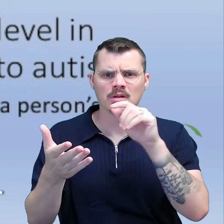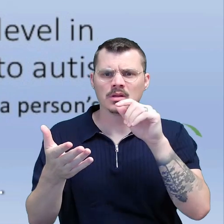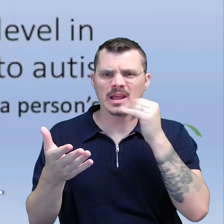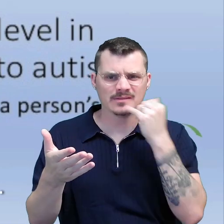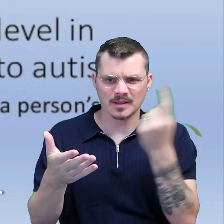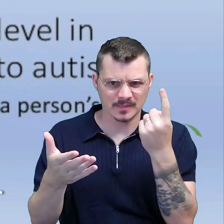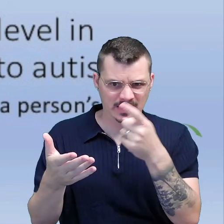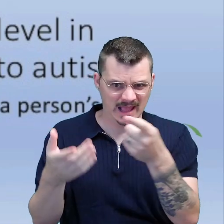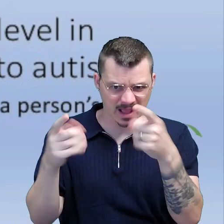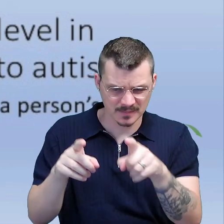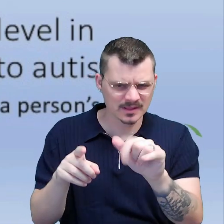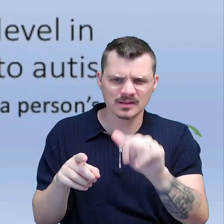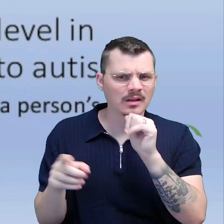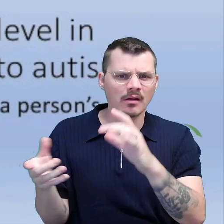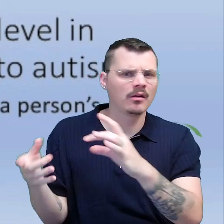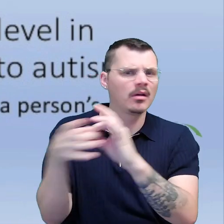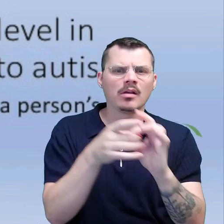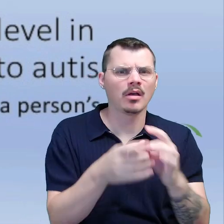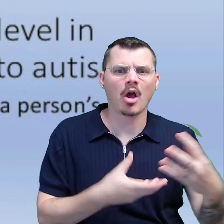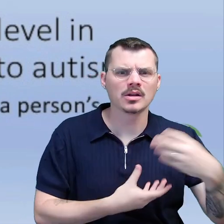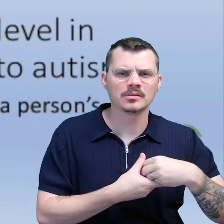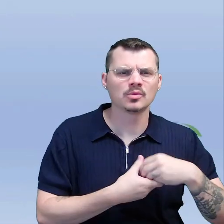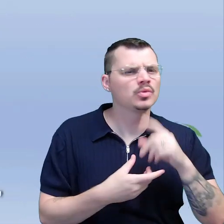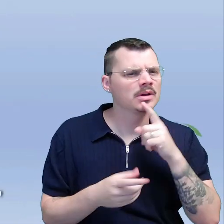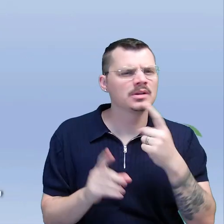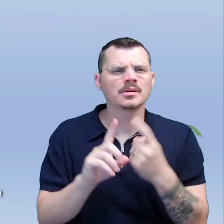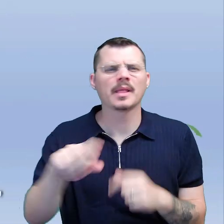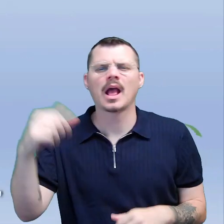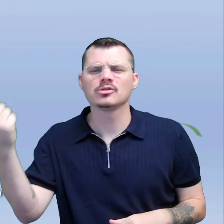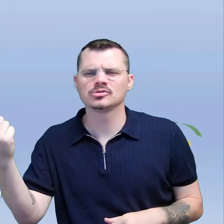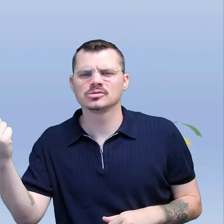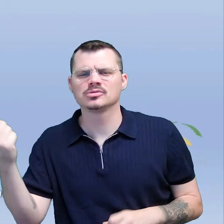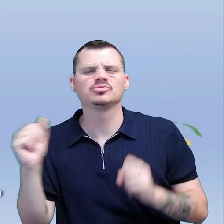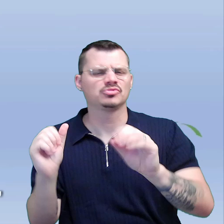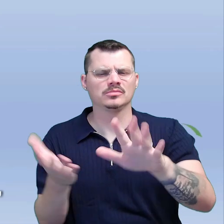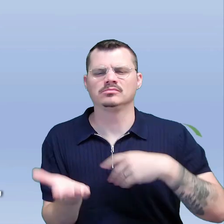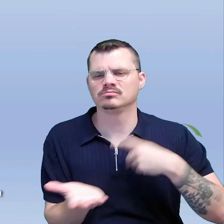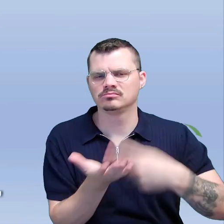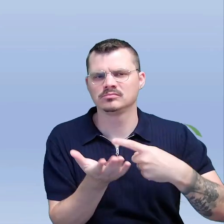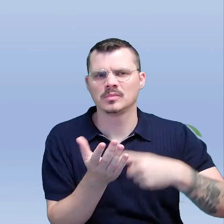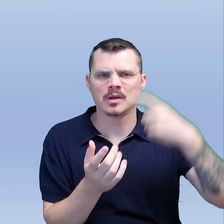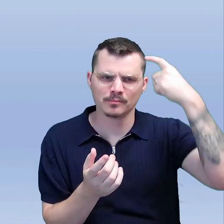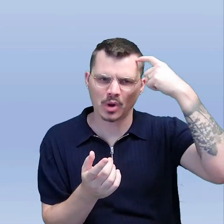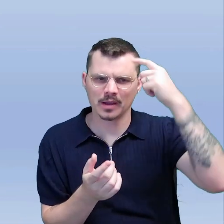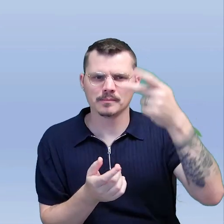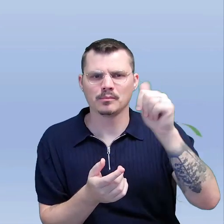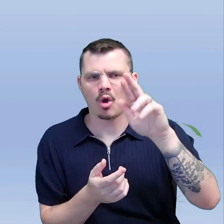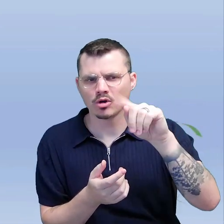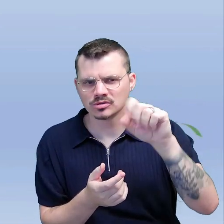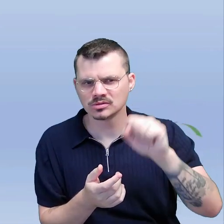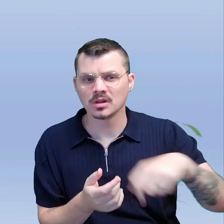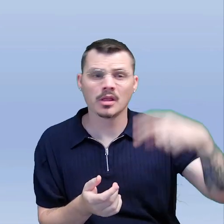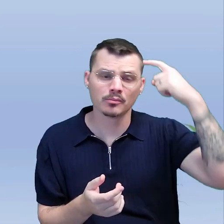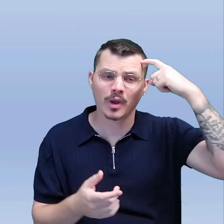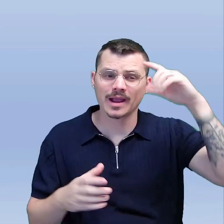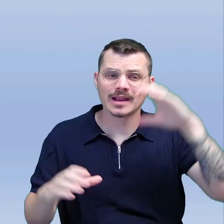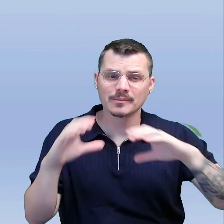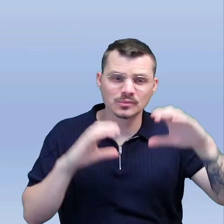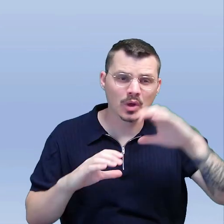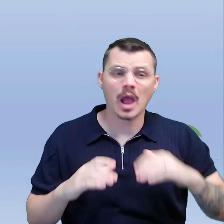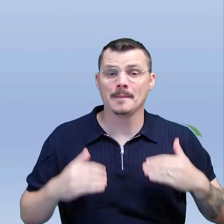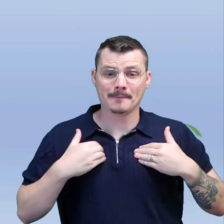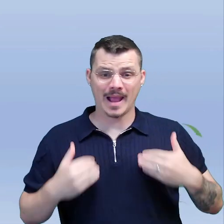to do with autism. It's probably something else. So let's talk a little bit about brain parts, brain chemicals,